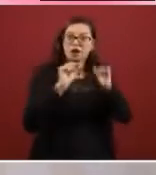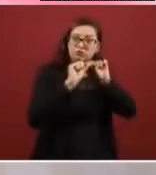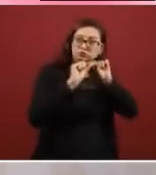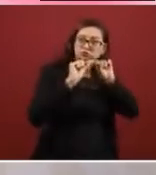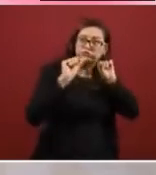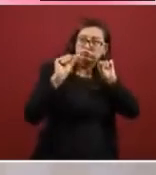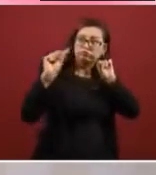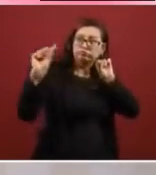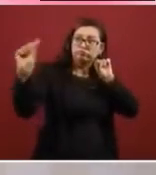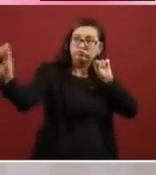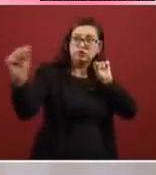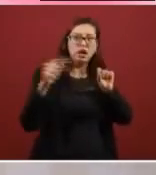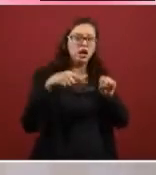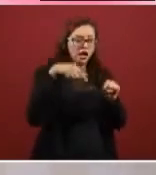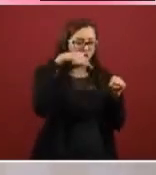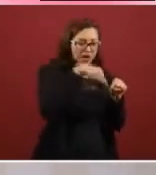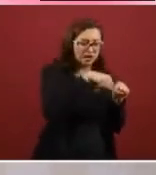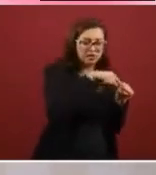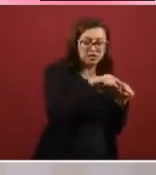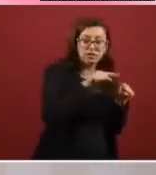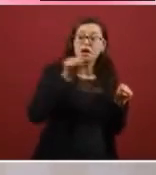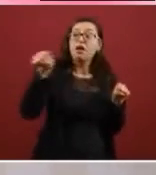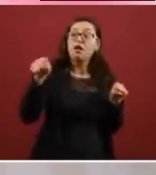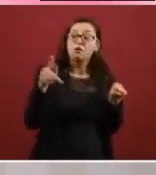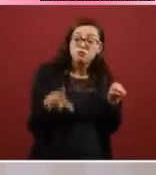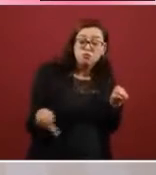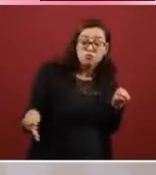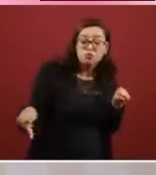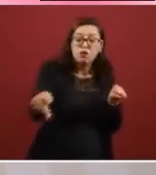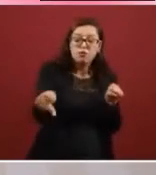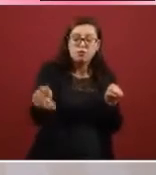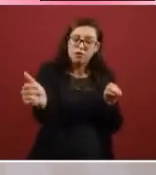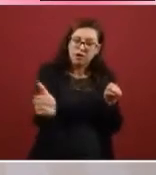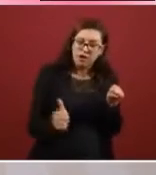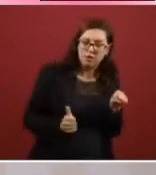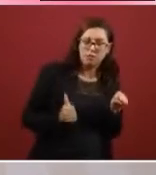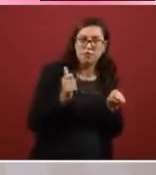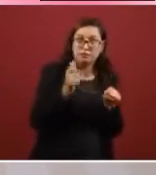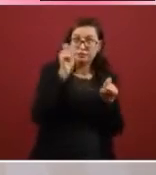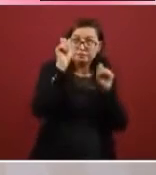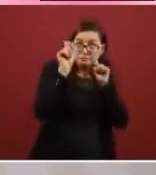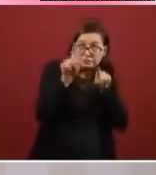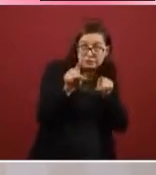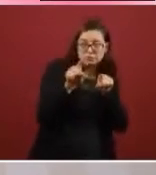óptica, the fiber optics where on the existing electrical